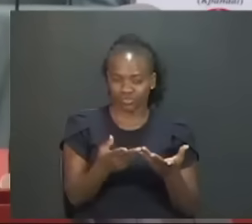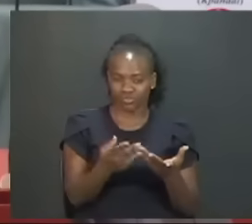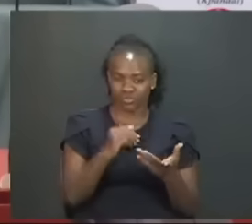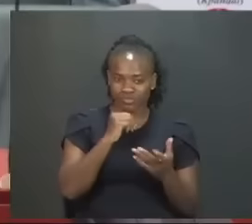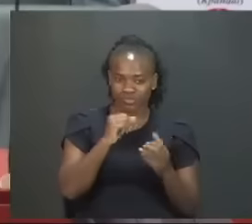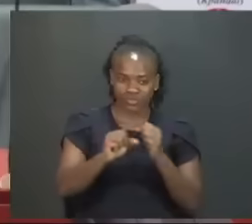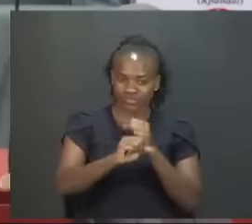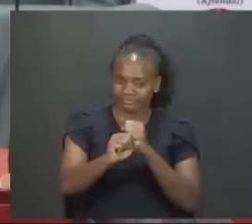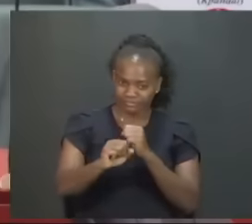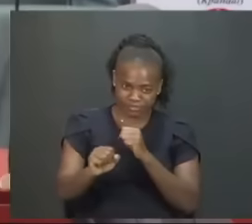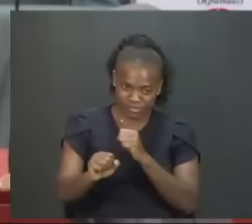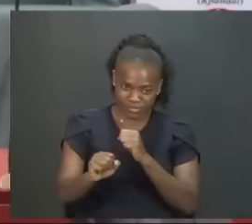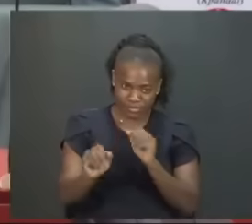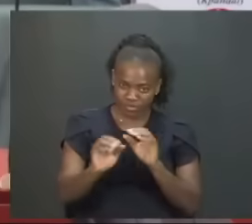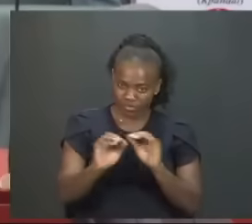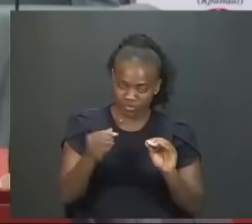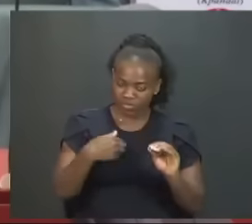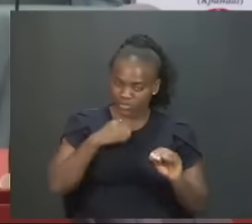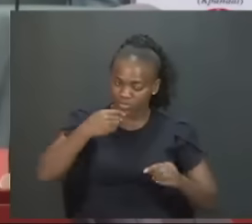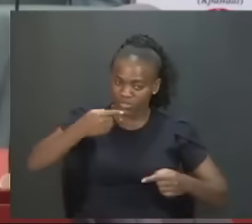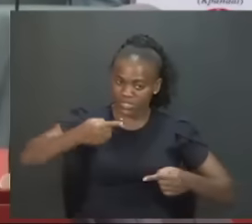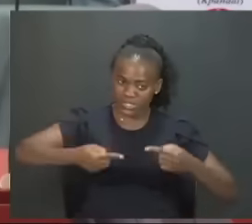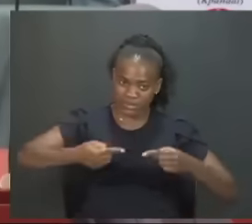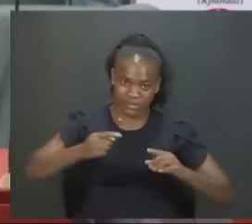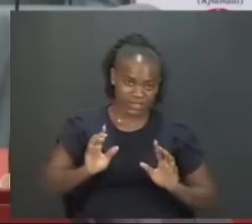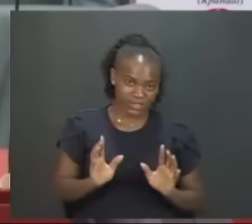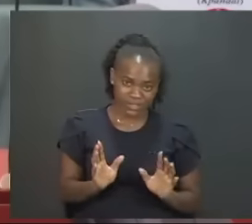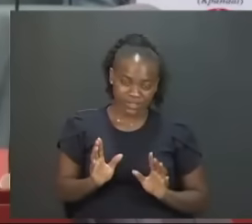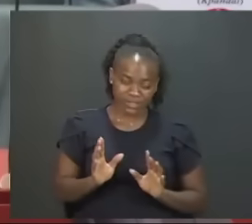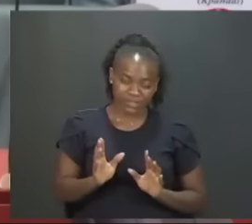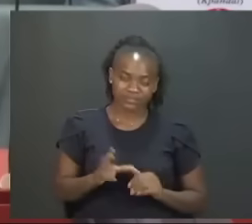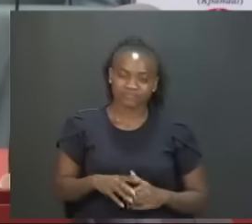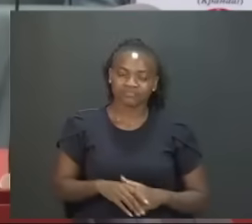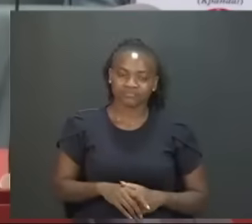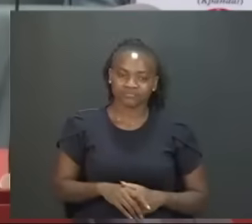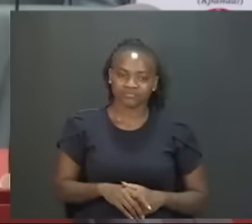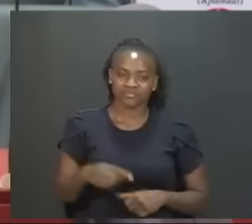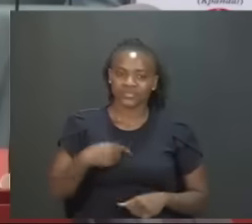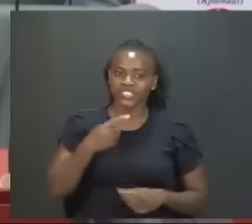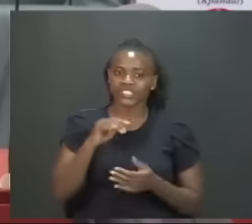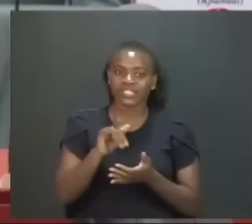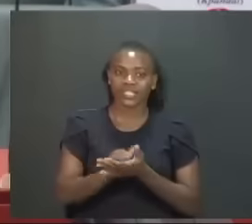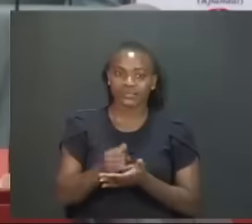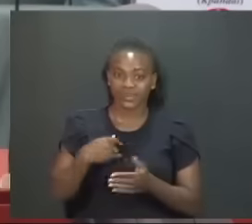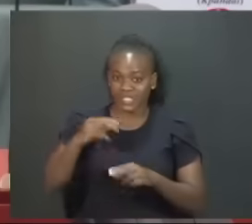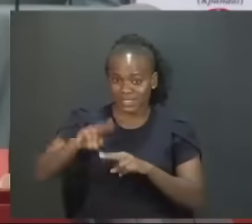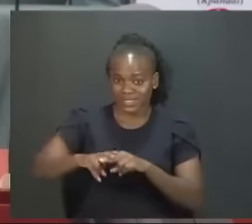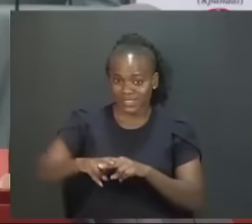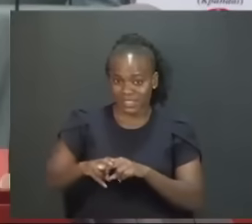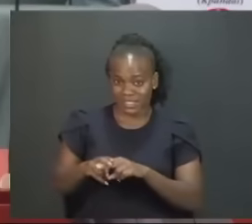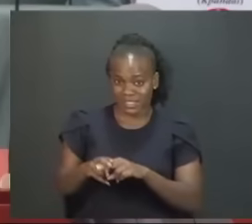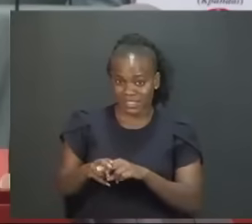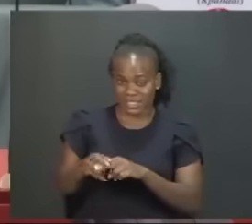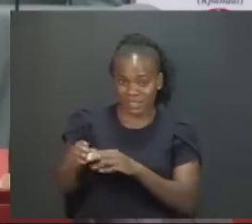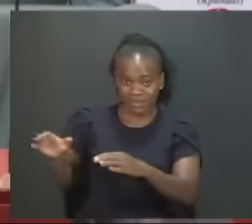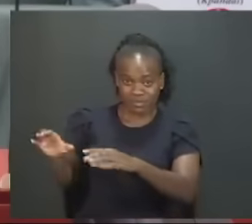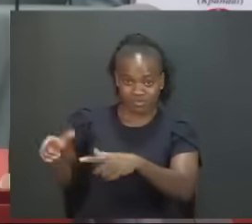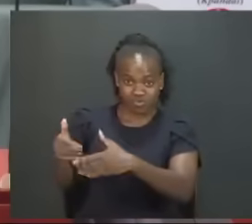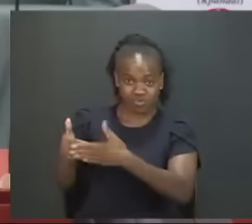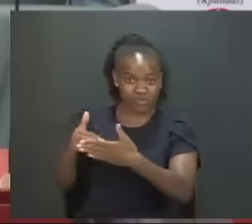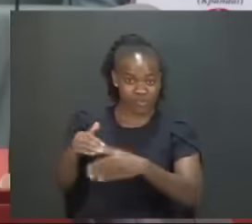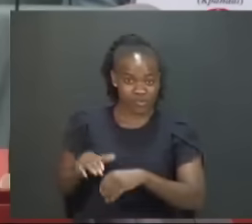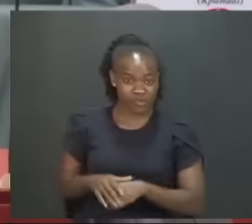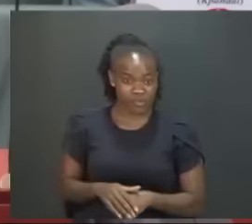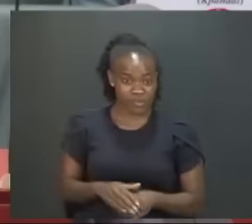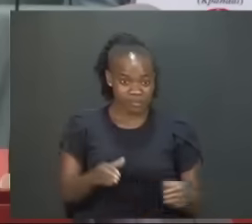not being a litigant. So I'm saying that I have sat there. They were here. In fact,